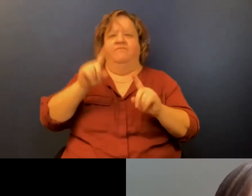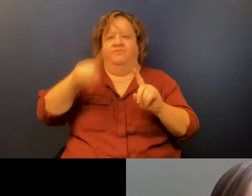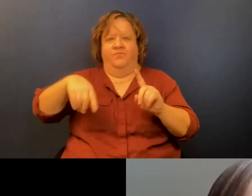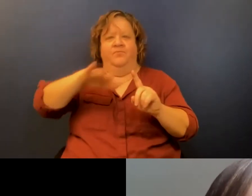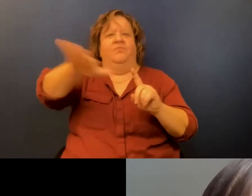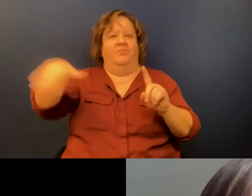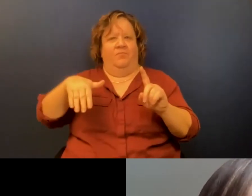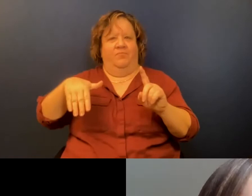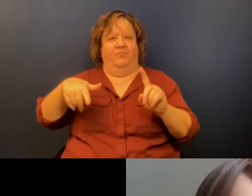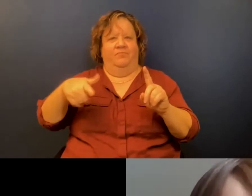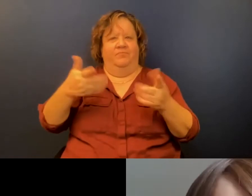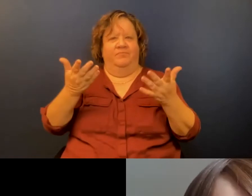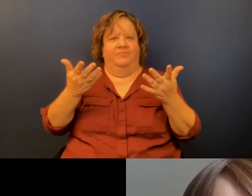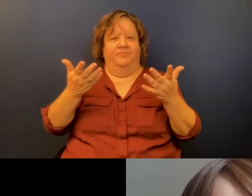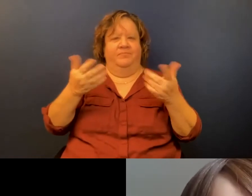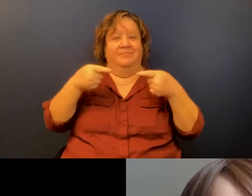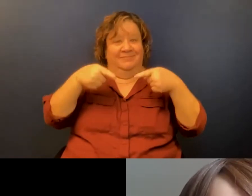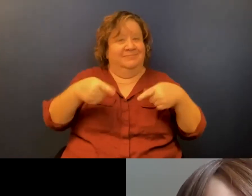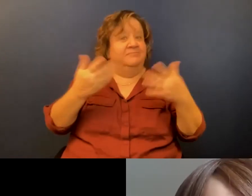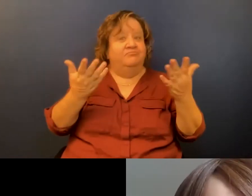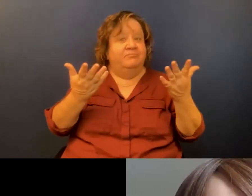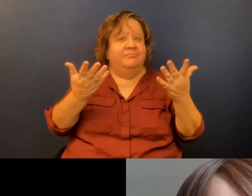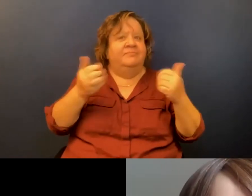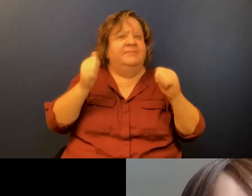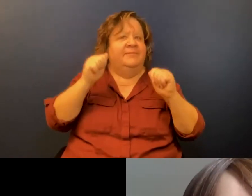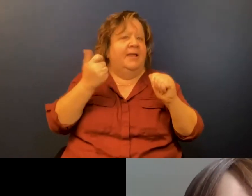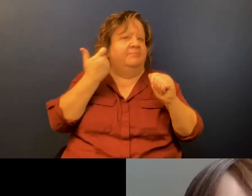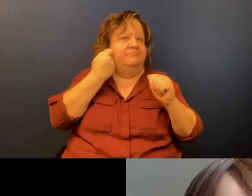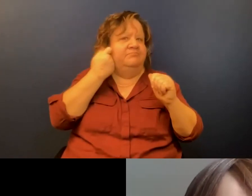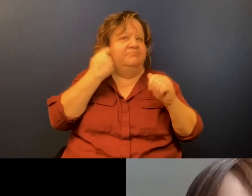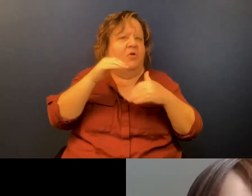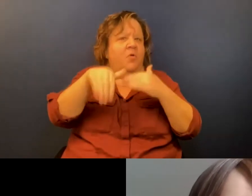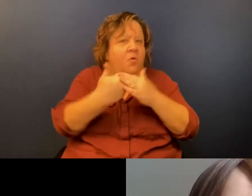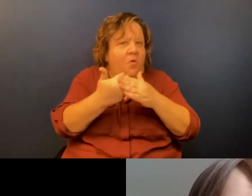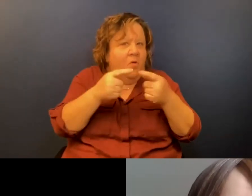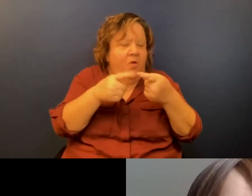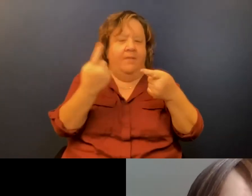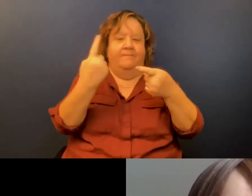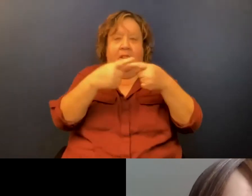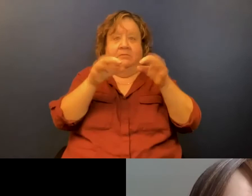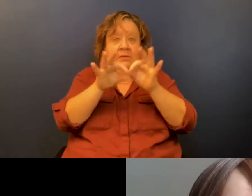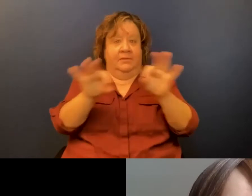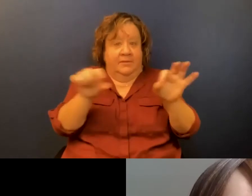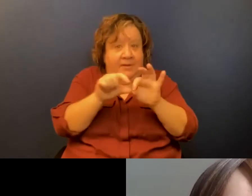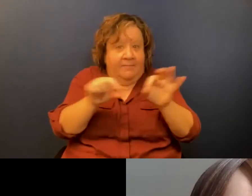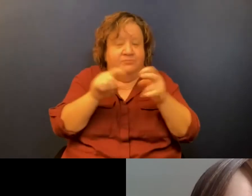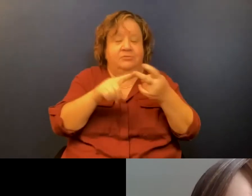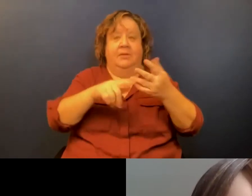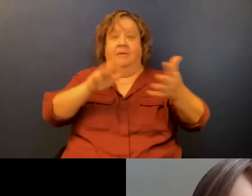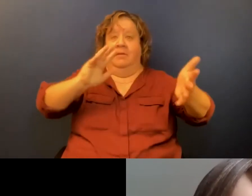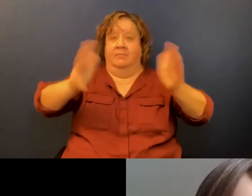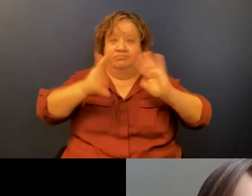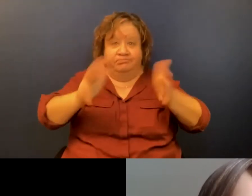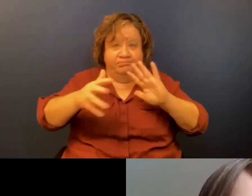means that you have access to captions, audio description, or sign language for the content that you're trying to